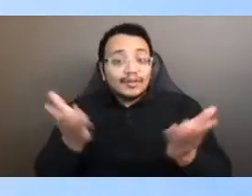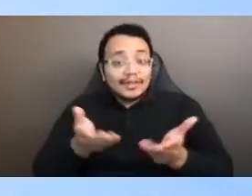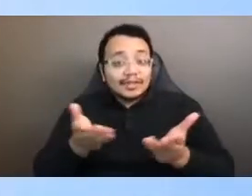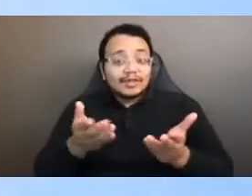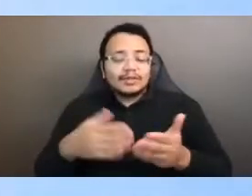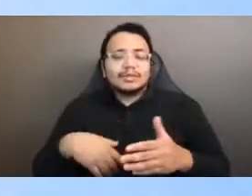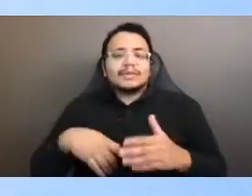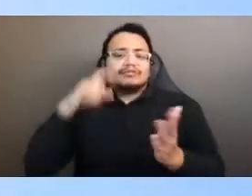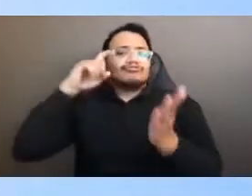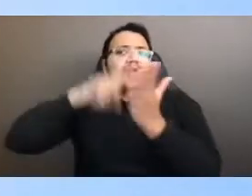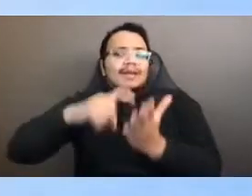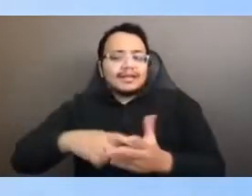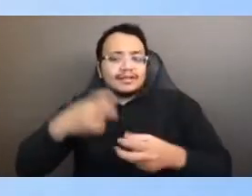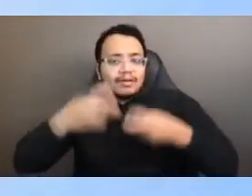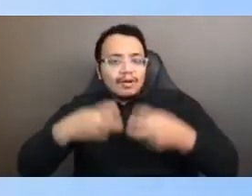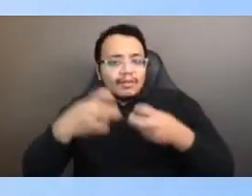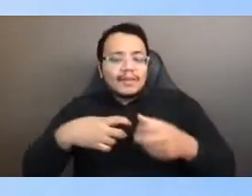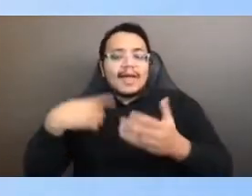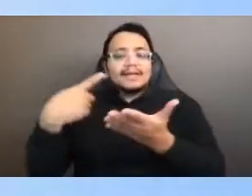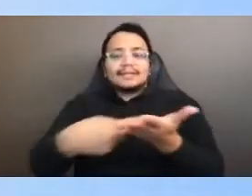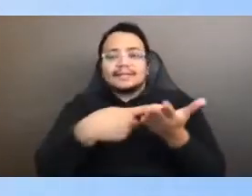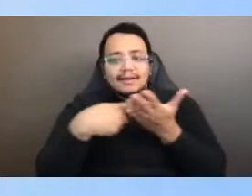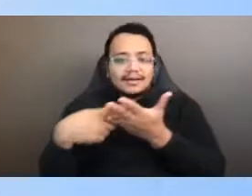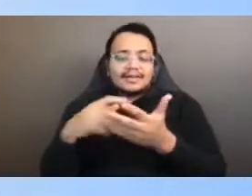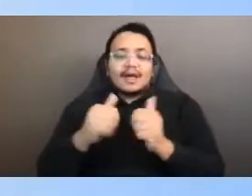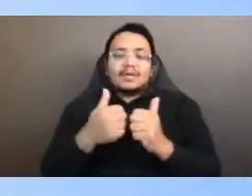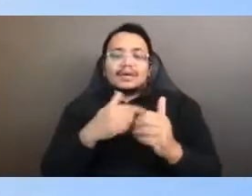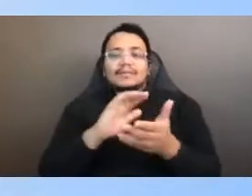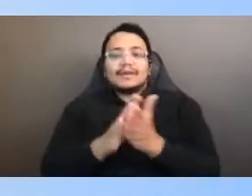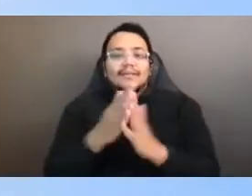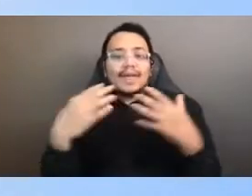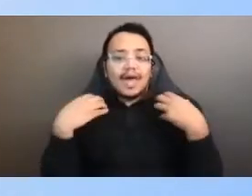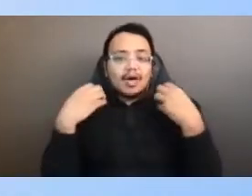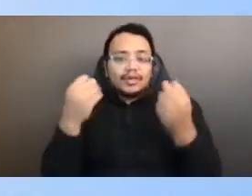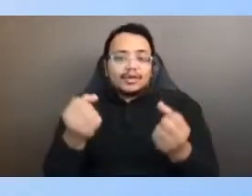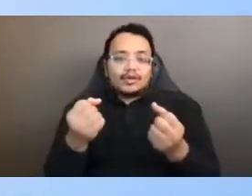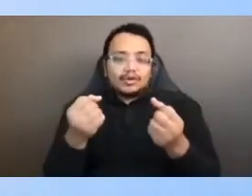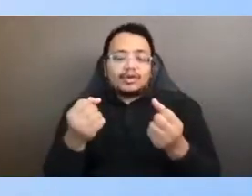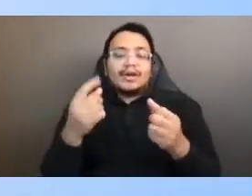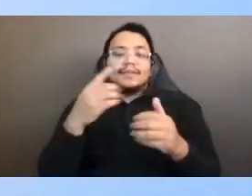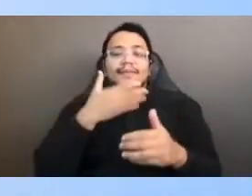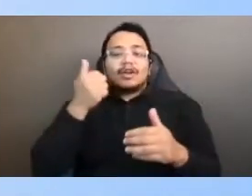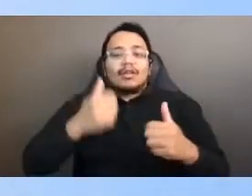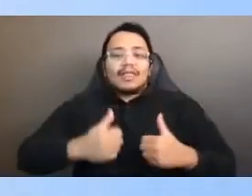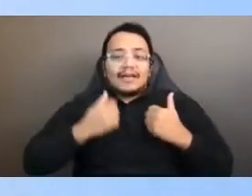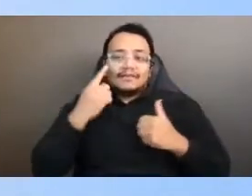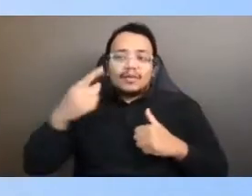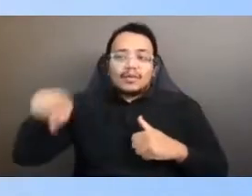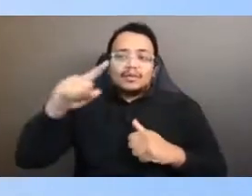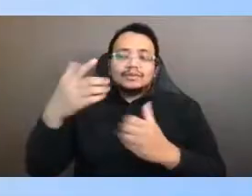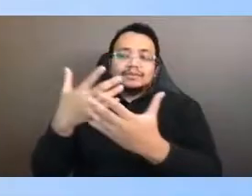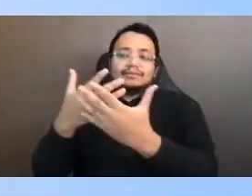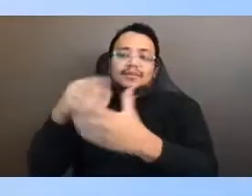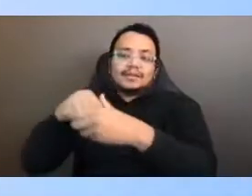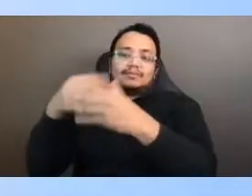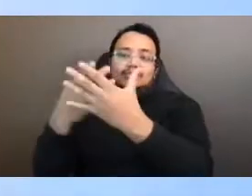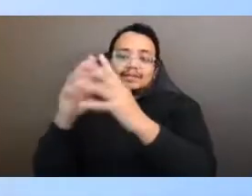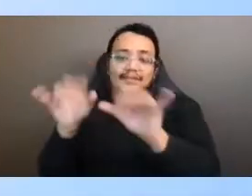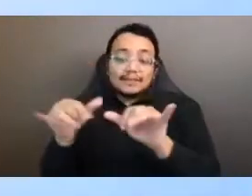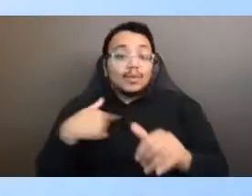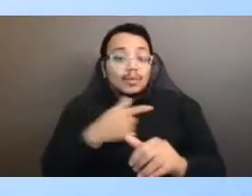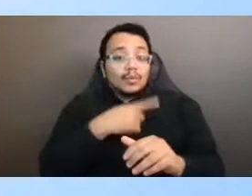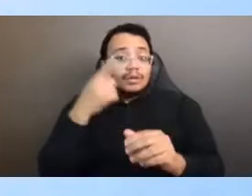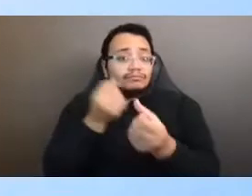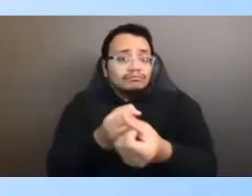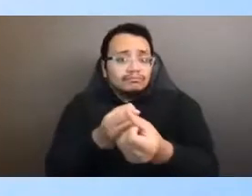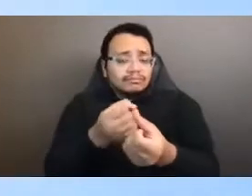that lead to healthier, more resilient lives for people impacted by our prison system. We believe in healing because healing really